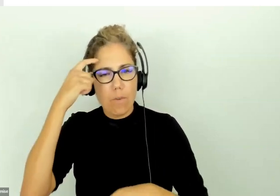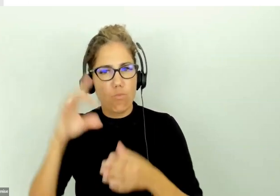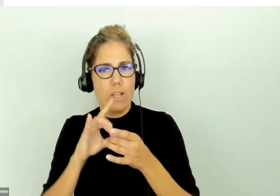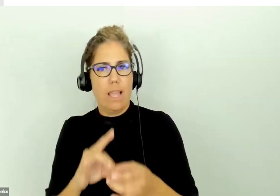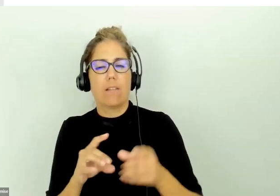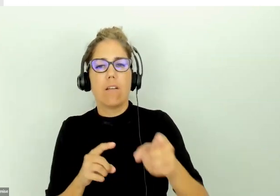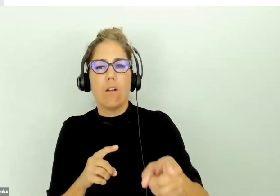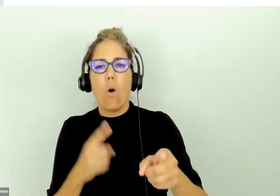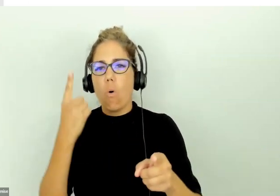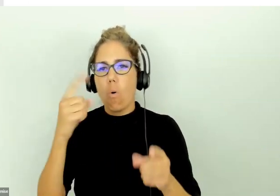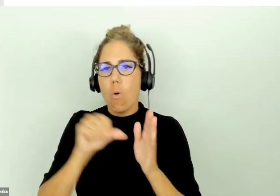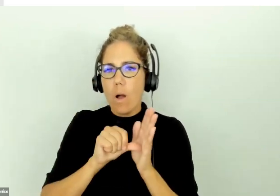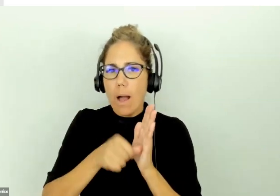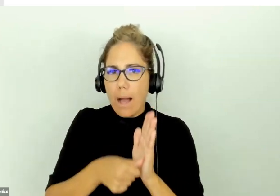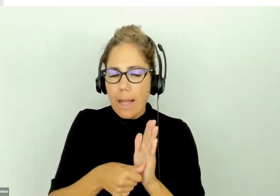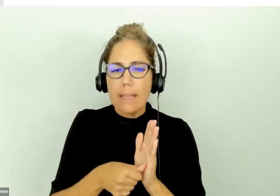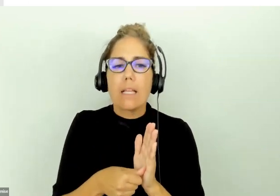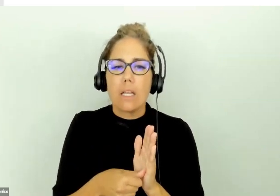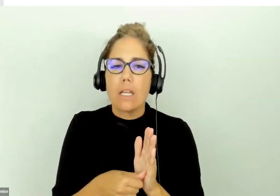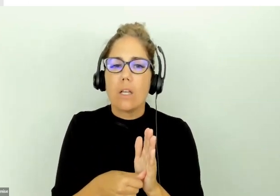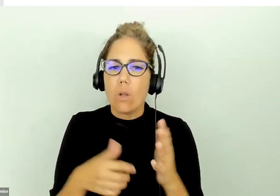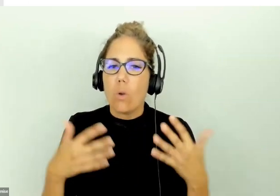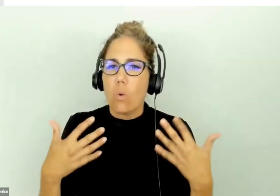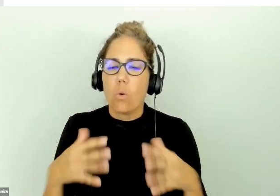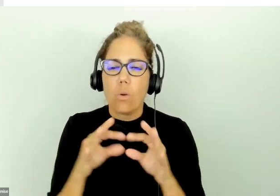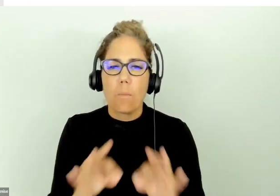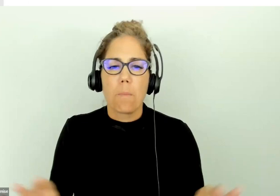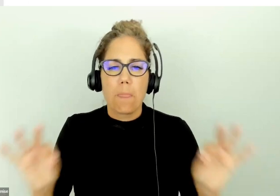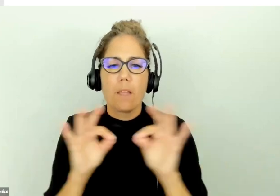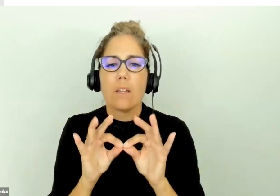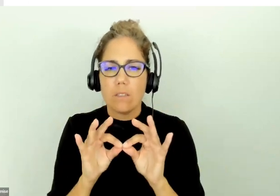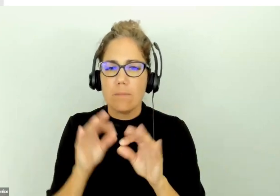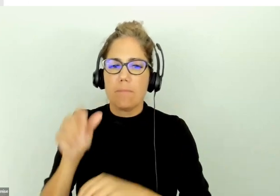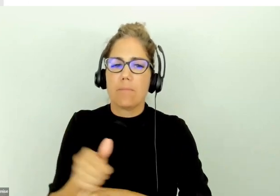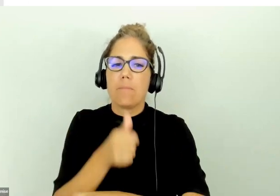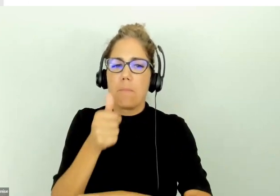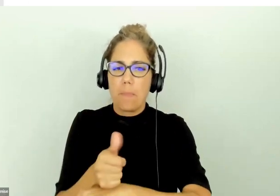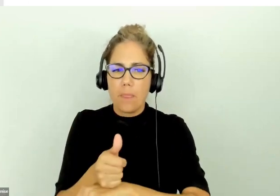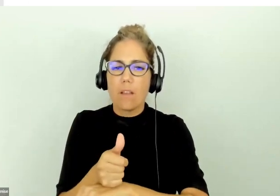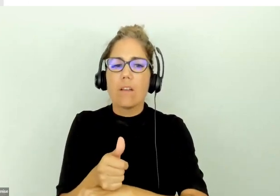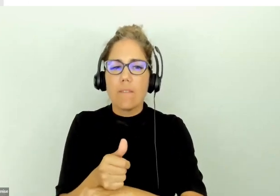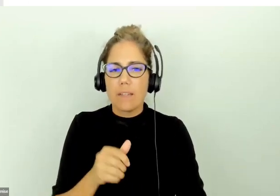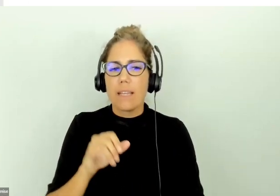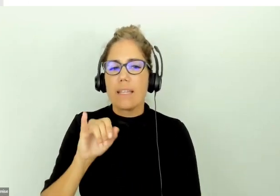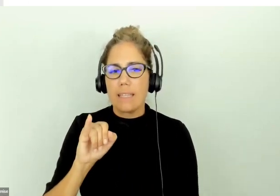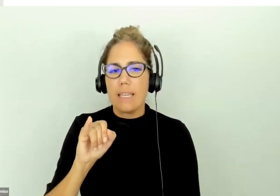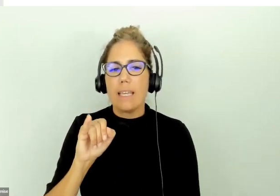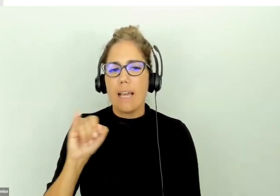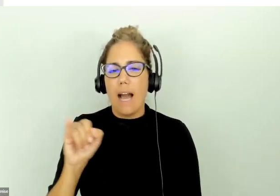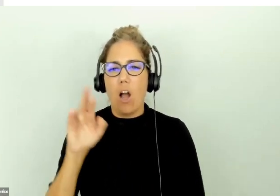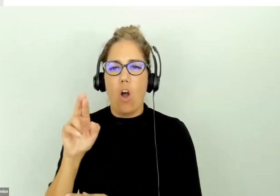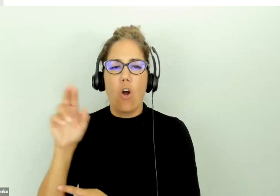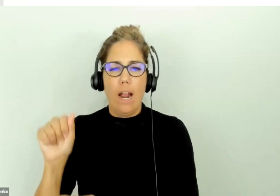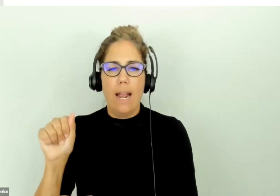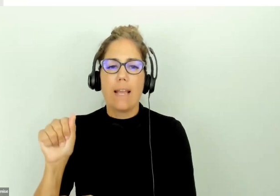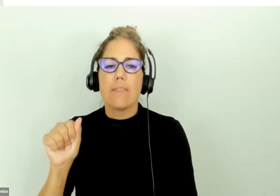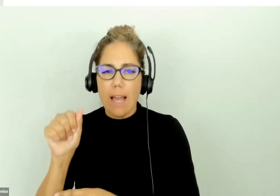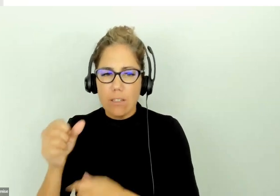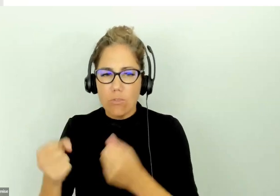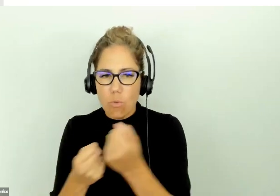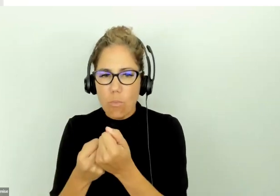of our highlights that's a really significant one is the implementation of the Inflation Reduction Act that supports